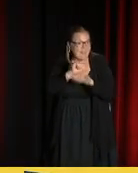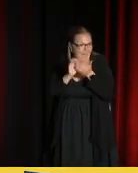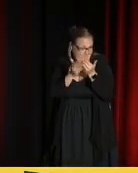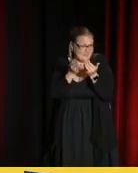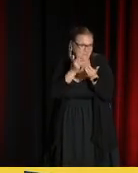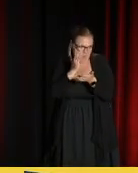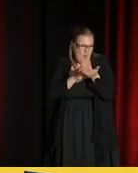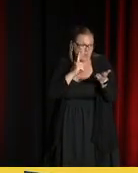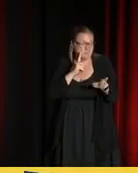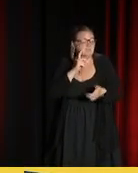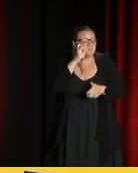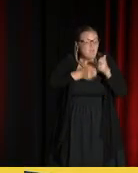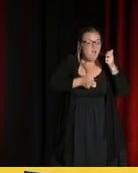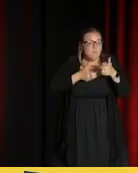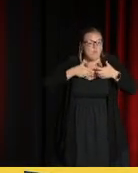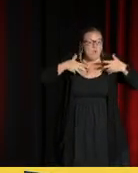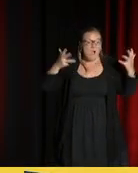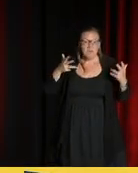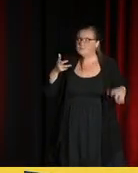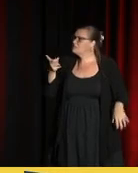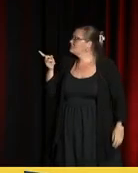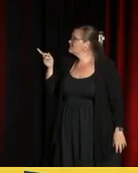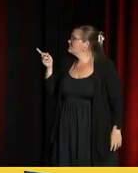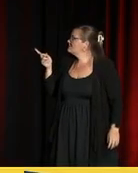part. The hard part